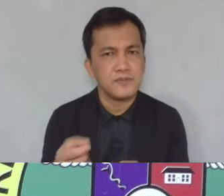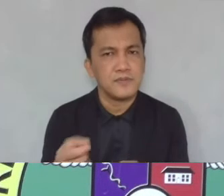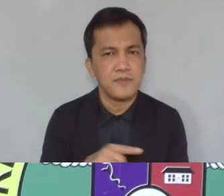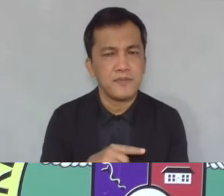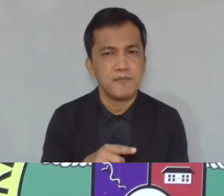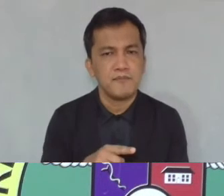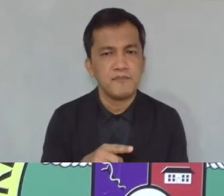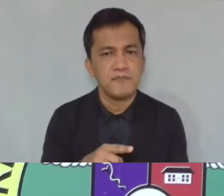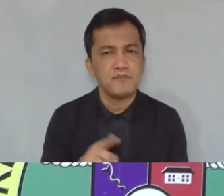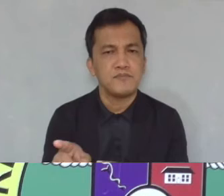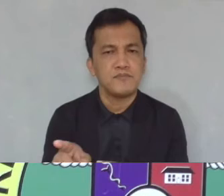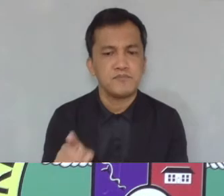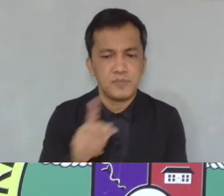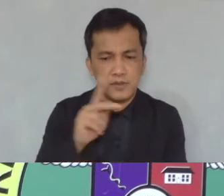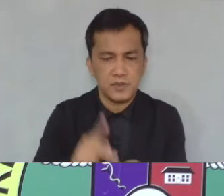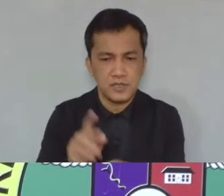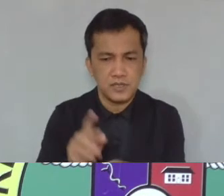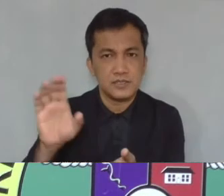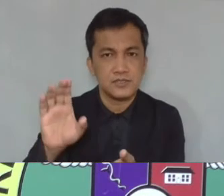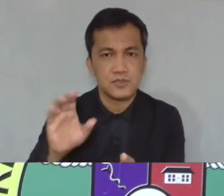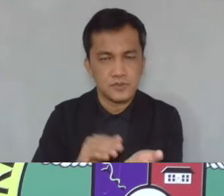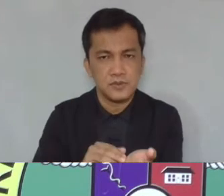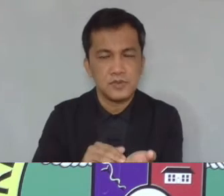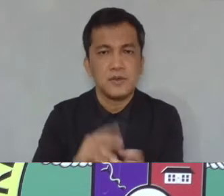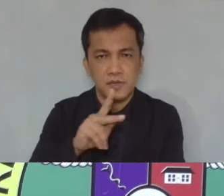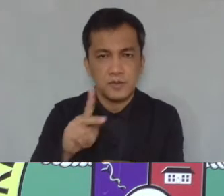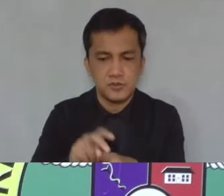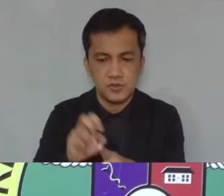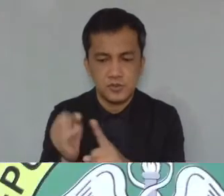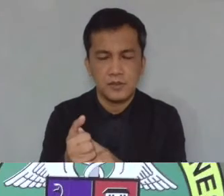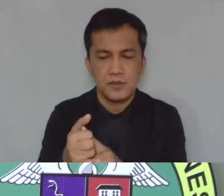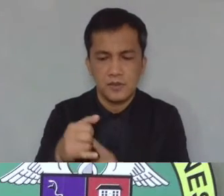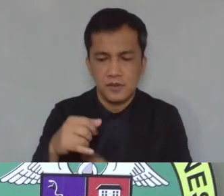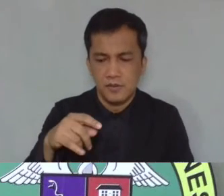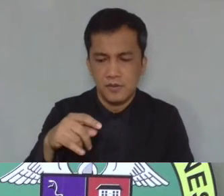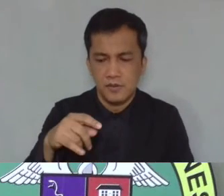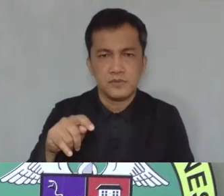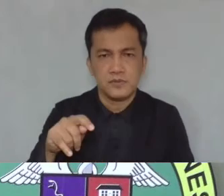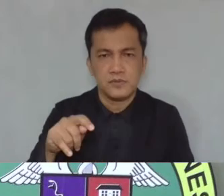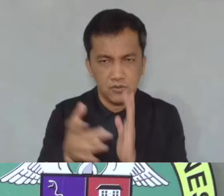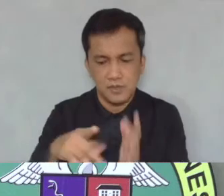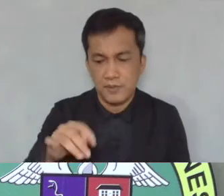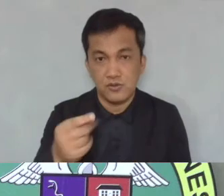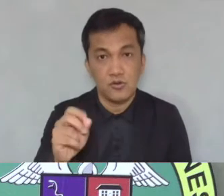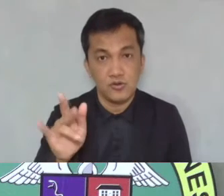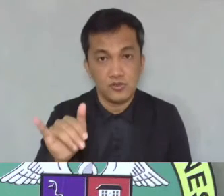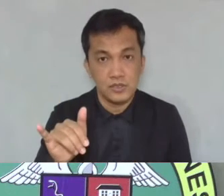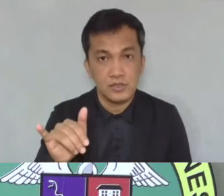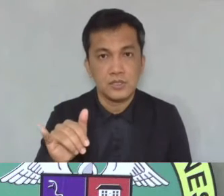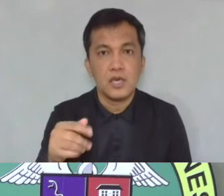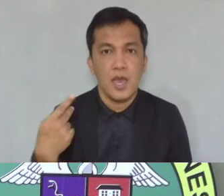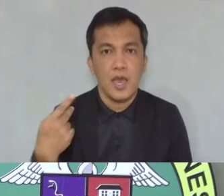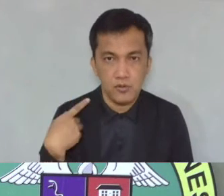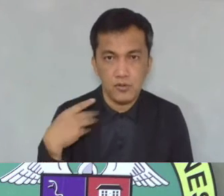College of Physicians and Philippine Society of Endocrinology and Metabolism. She holds